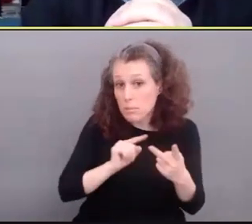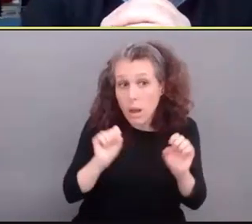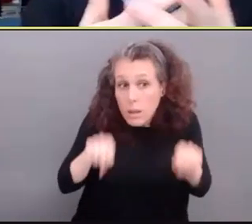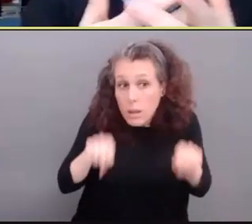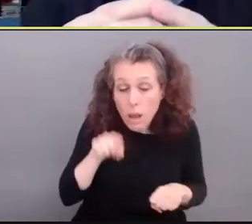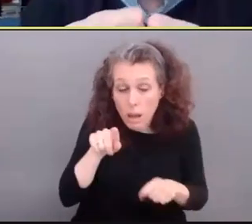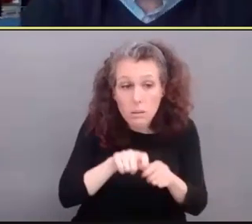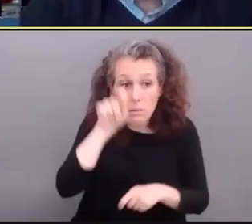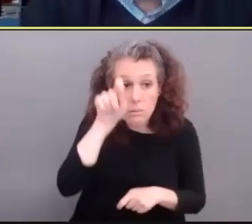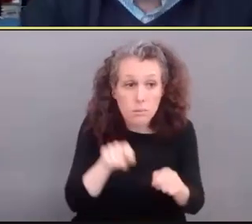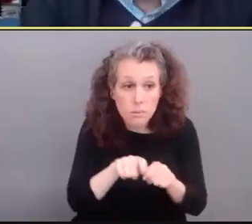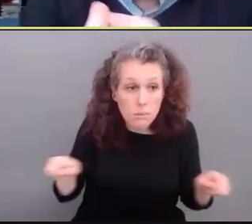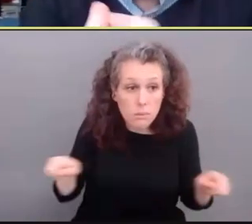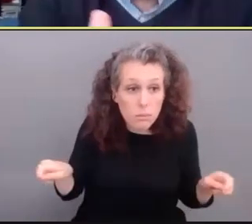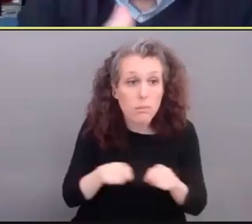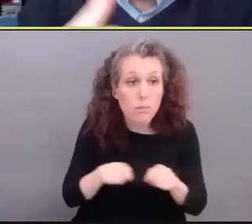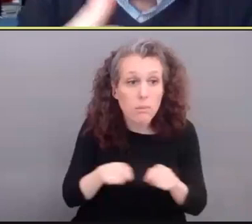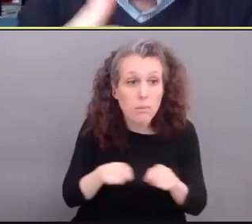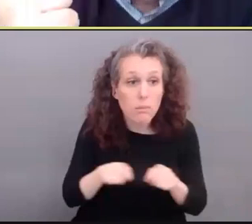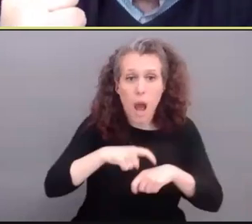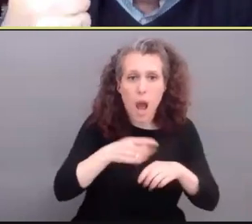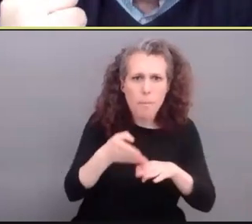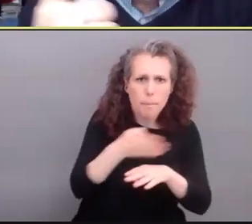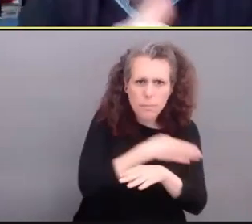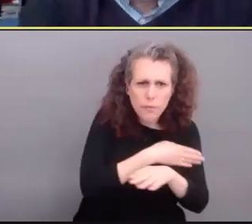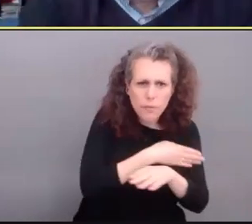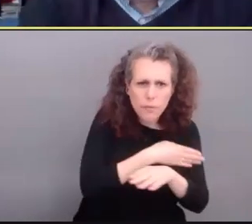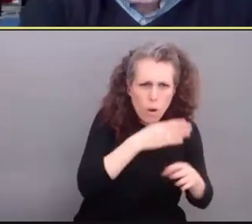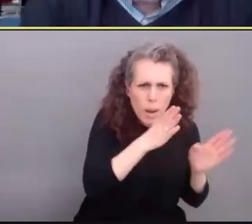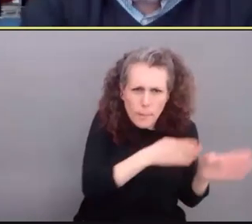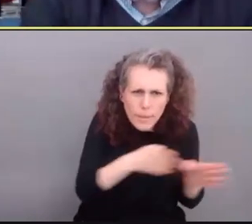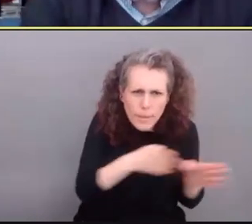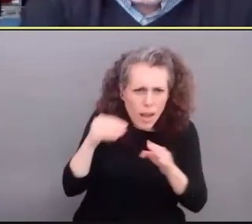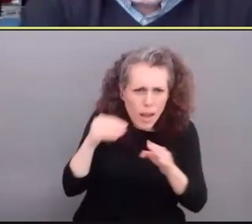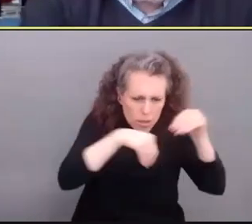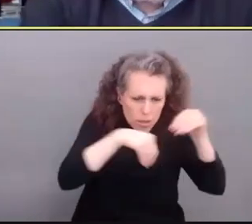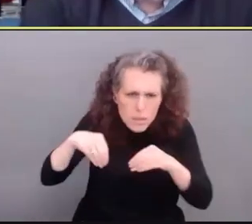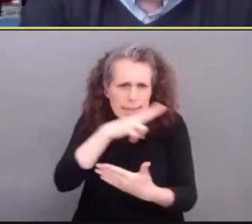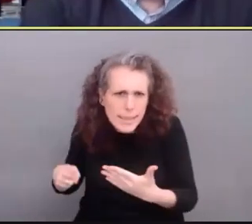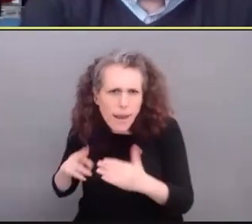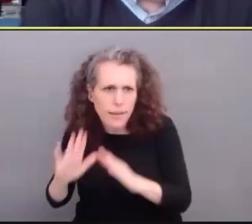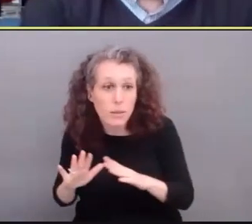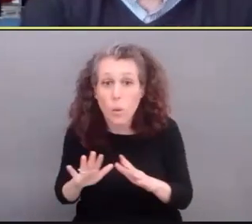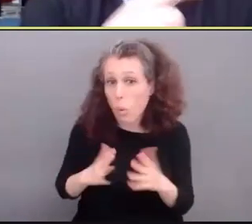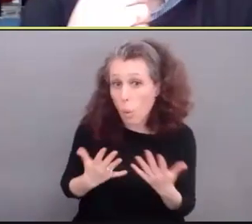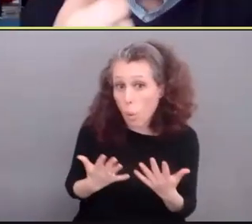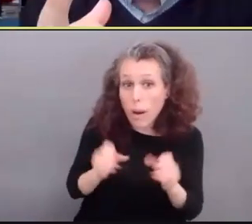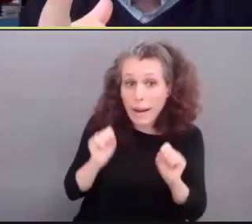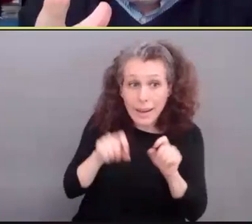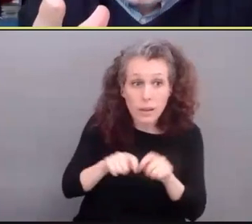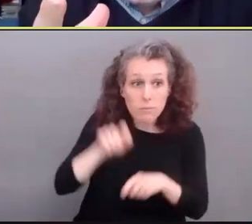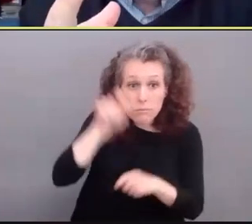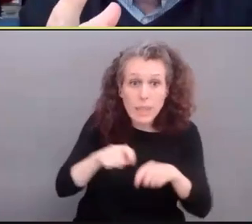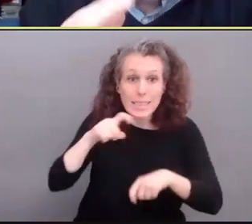a conformity assessment in the planning, in design phase, or maybe in construction